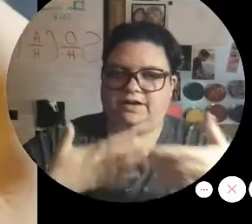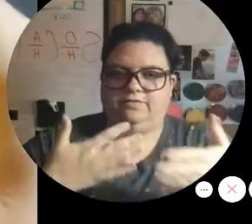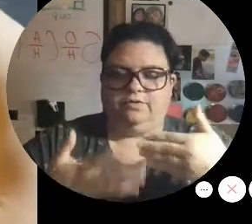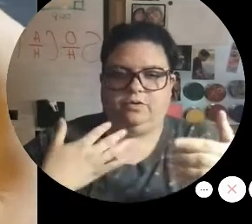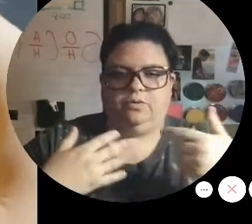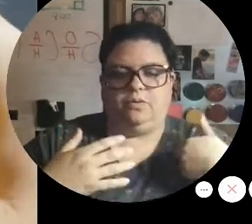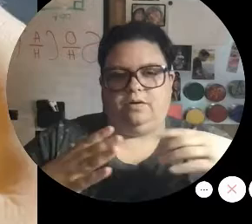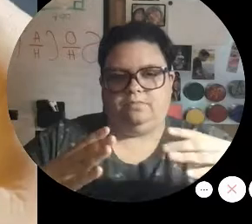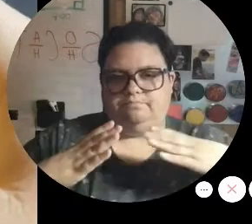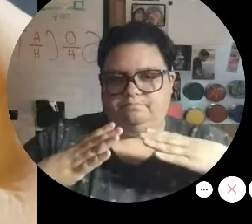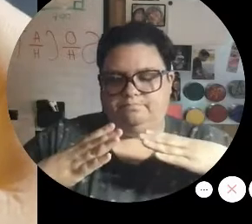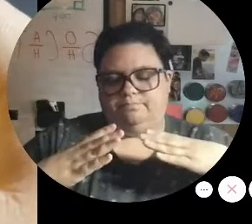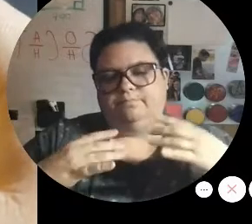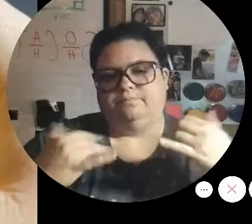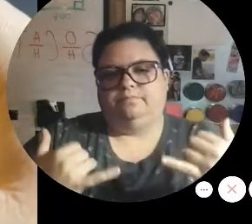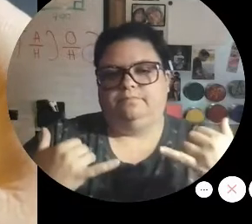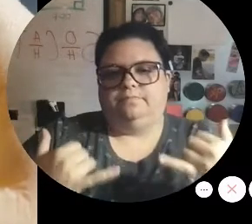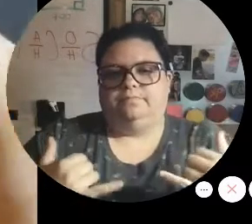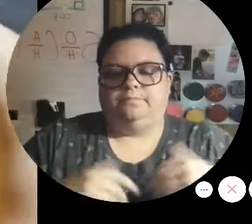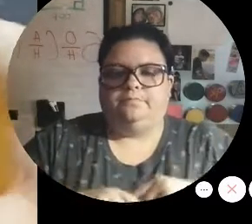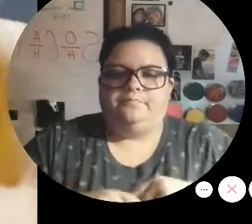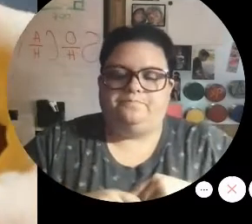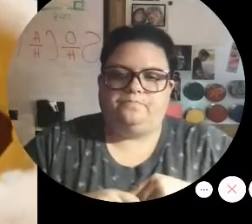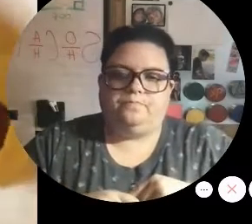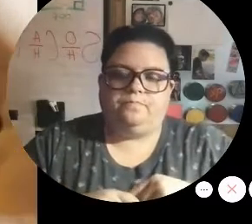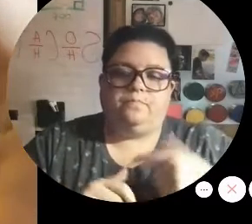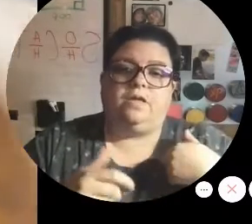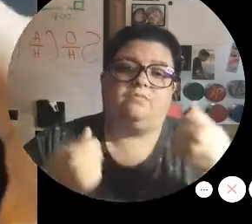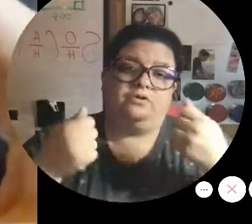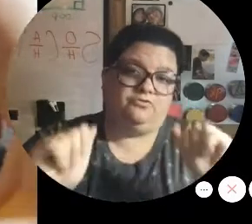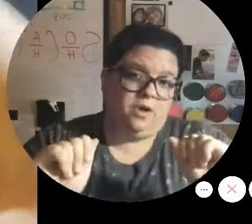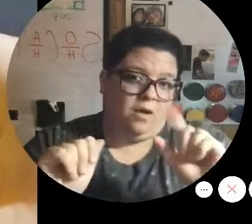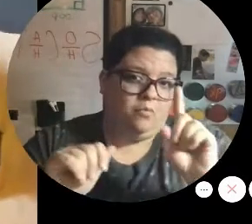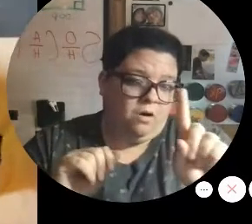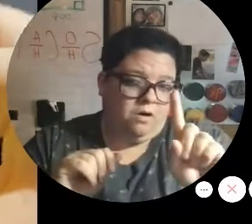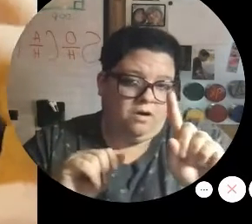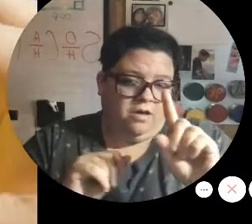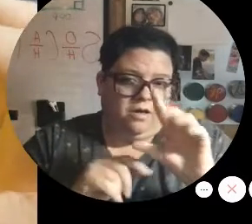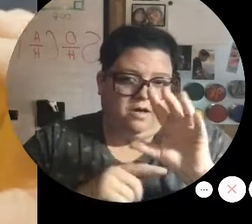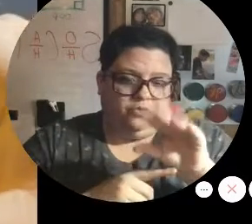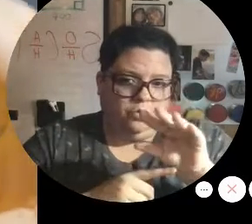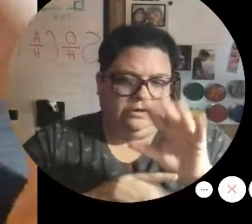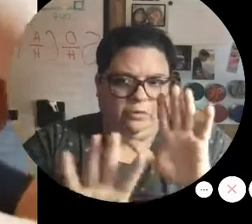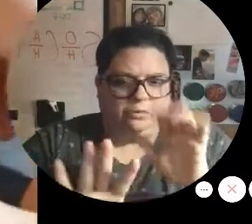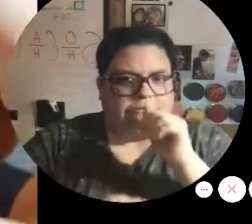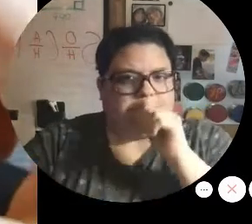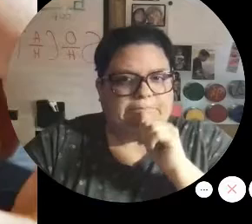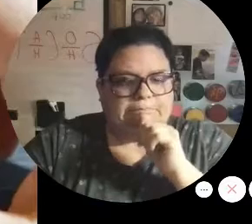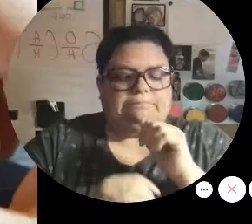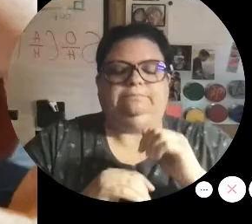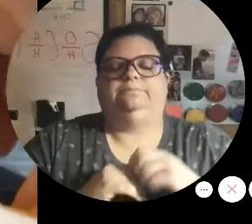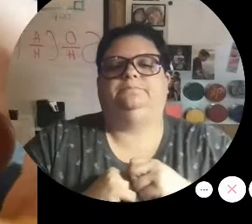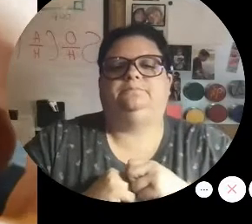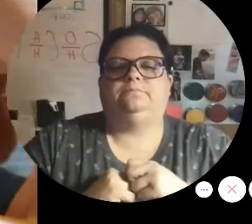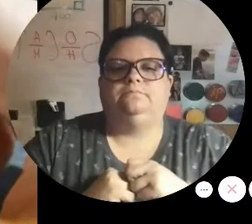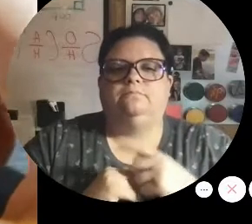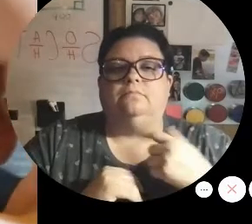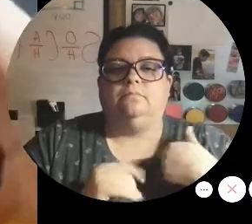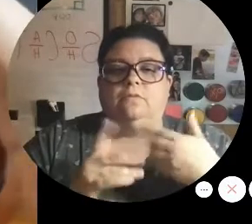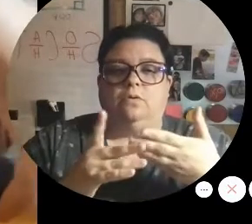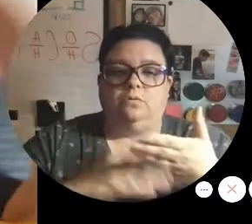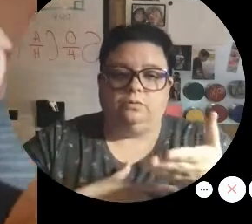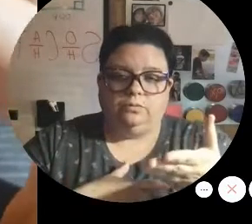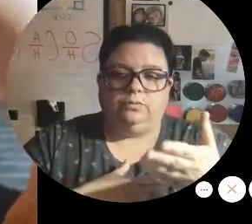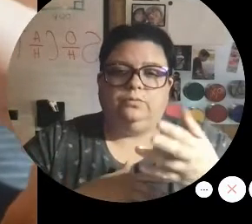leave. I'm going to try to do this in one take, so bear with me. I'm going to go through and